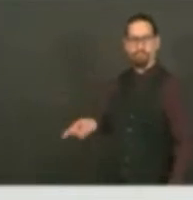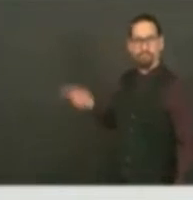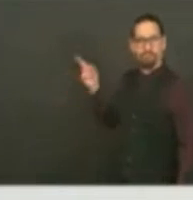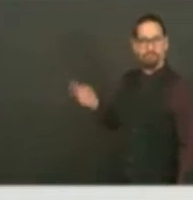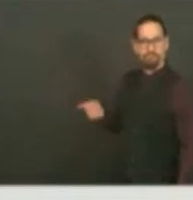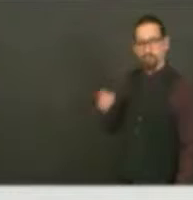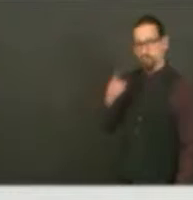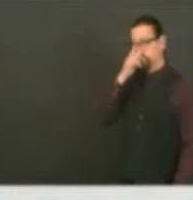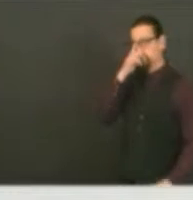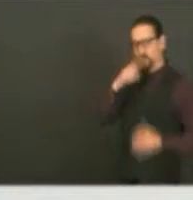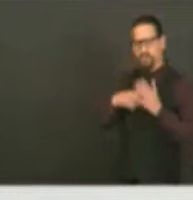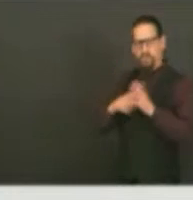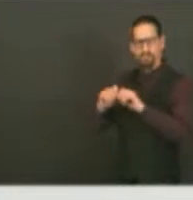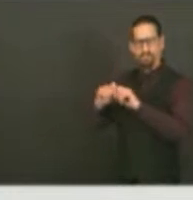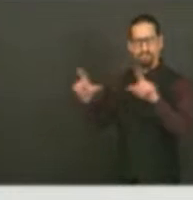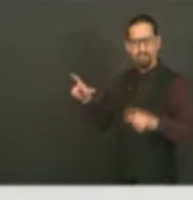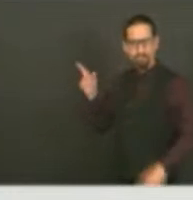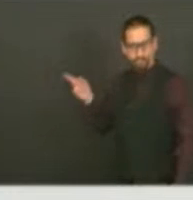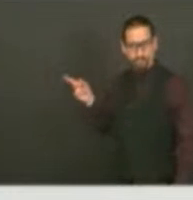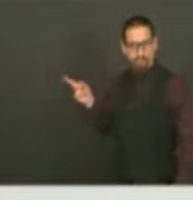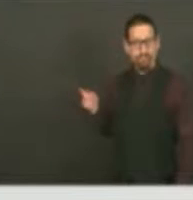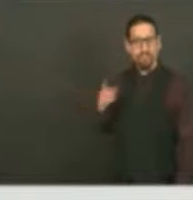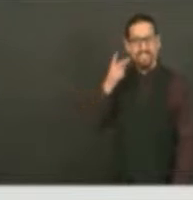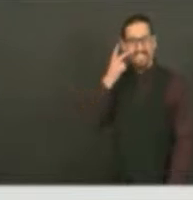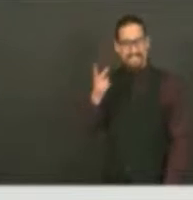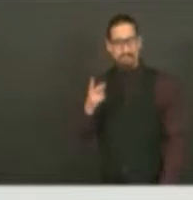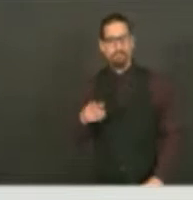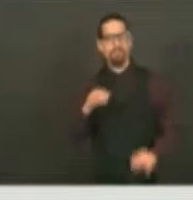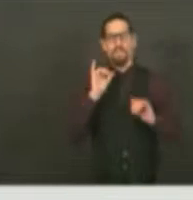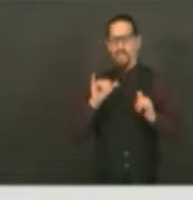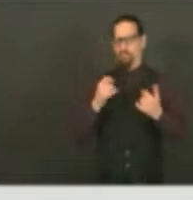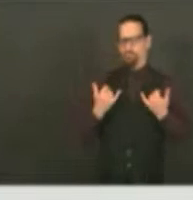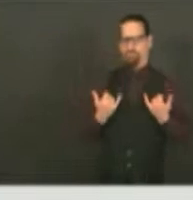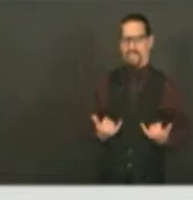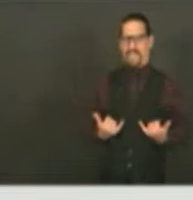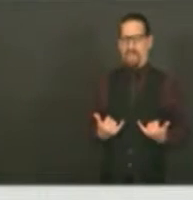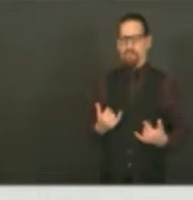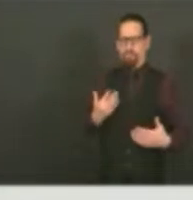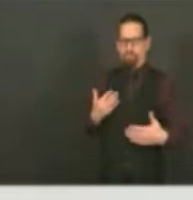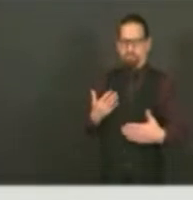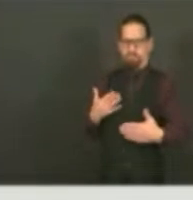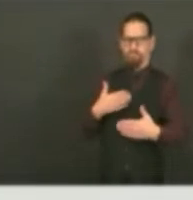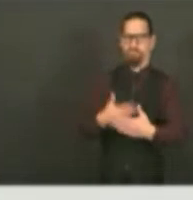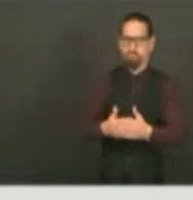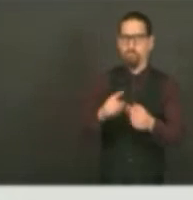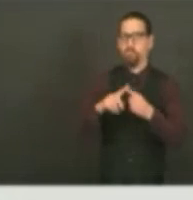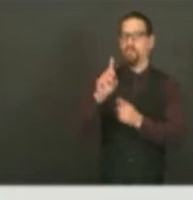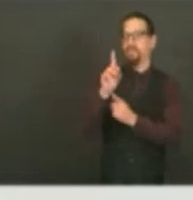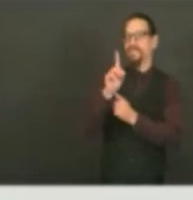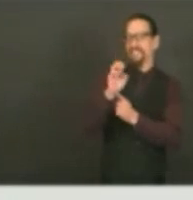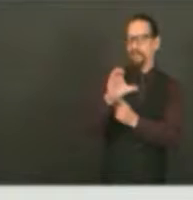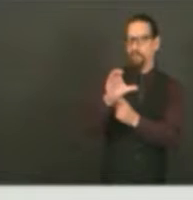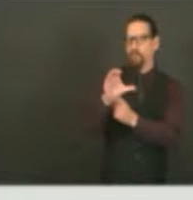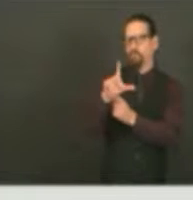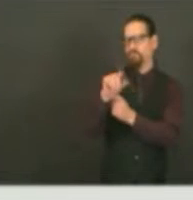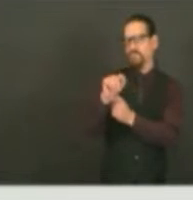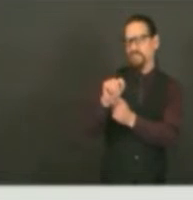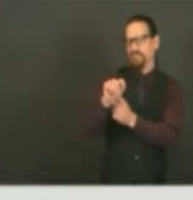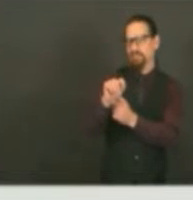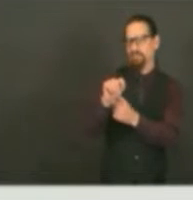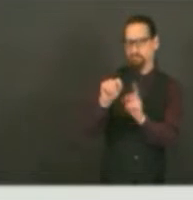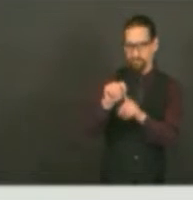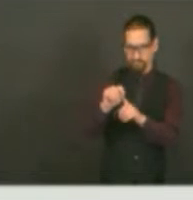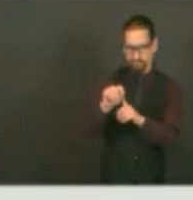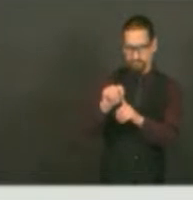shows what restrictions are in place now through the end of the pause, and what rules will look like after the